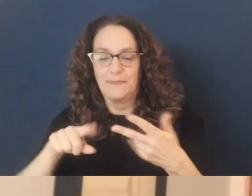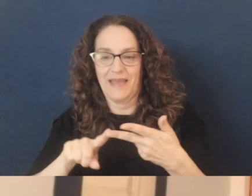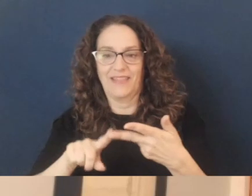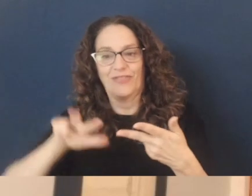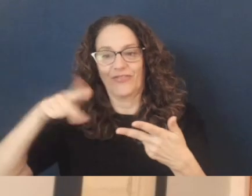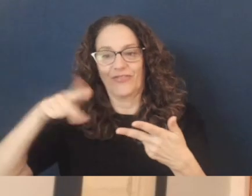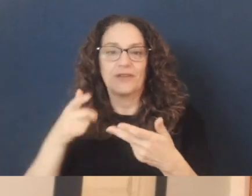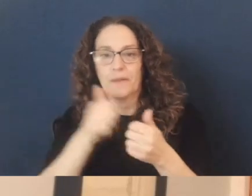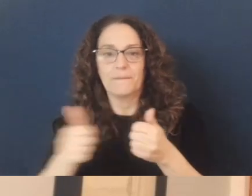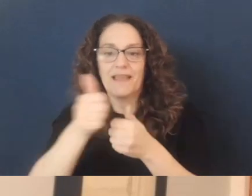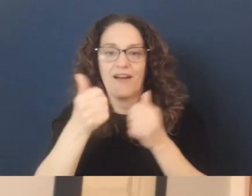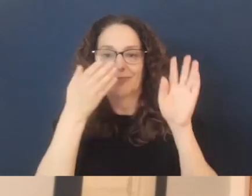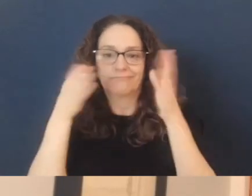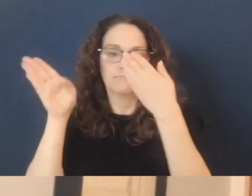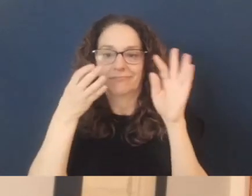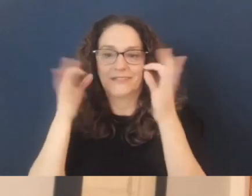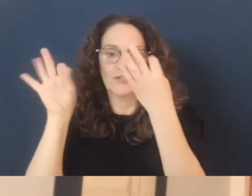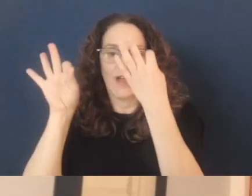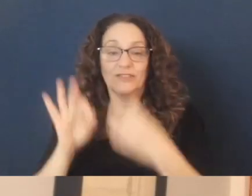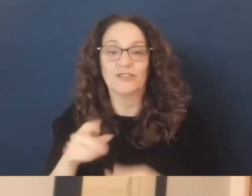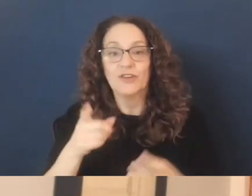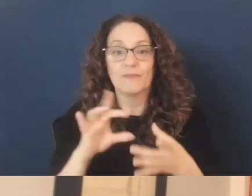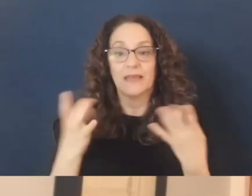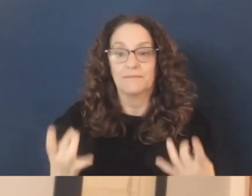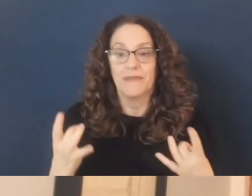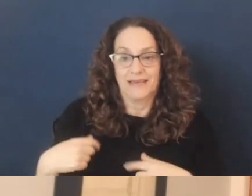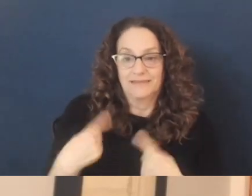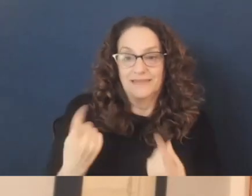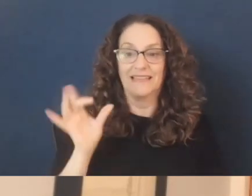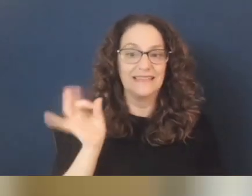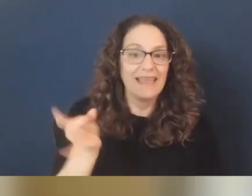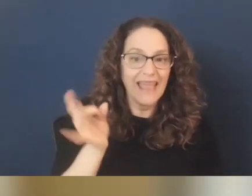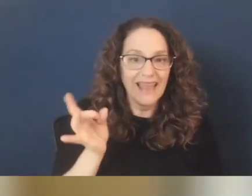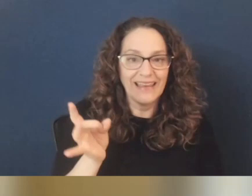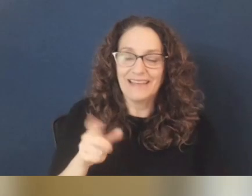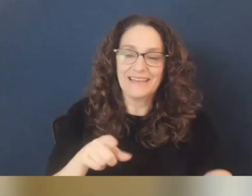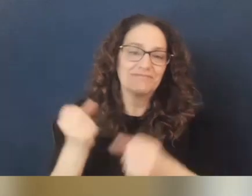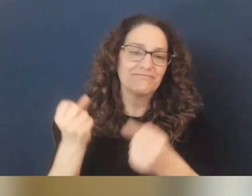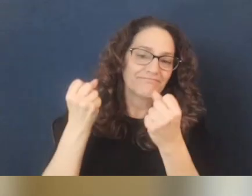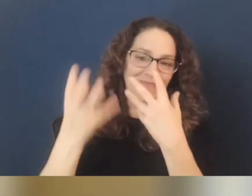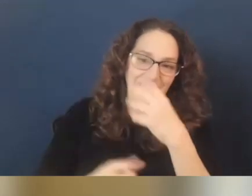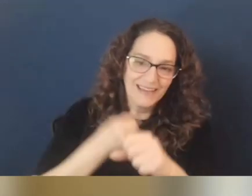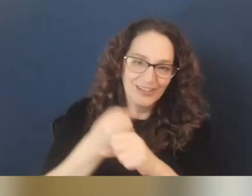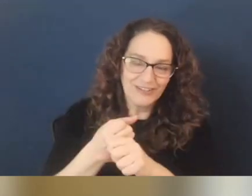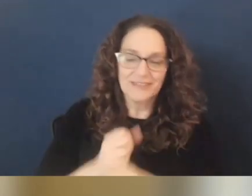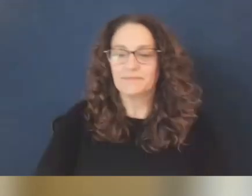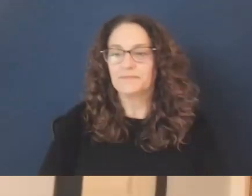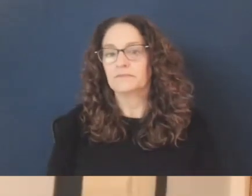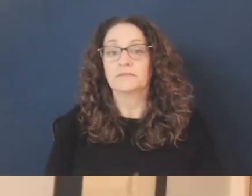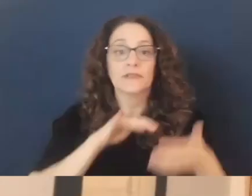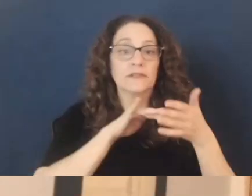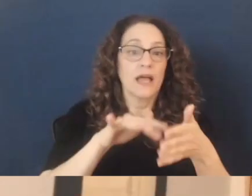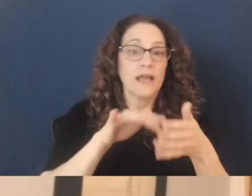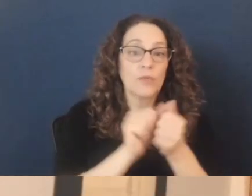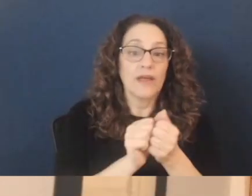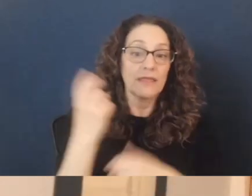been a meditator since the 80s, right? Long, long time. Studied with Western teachers